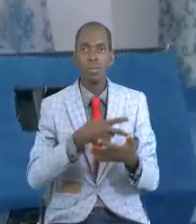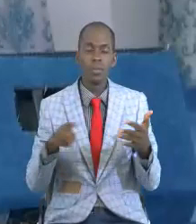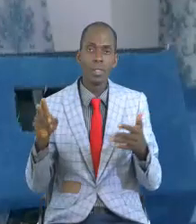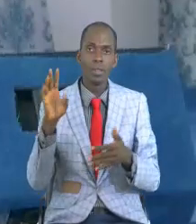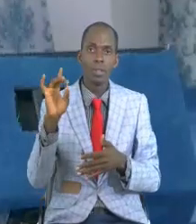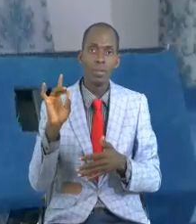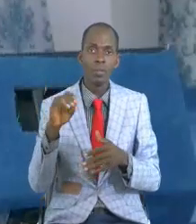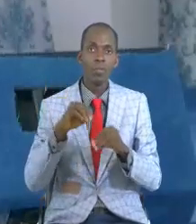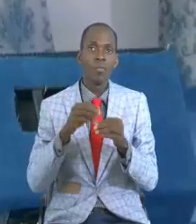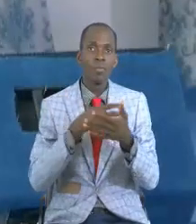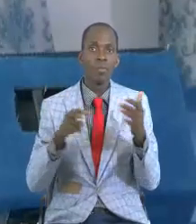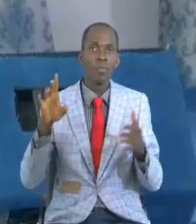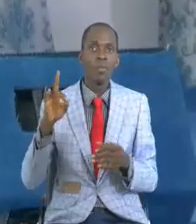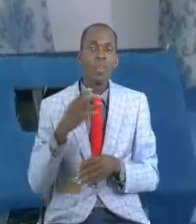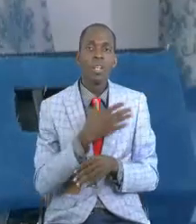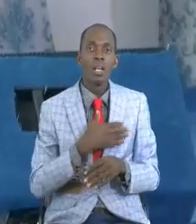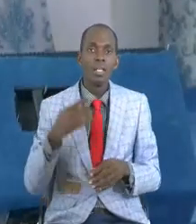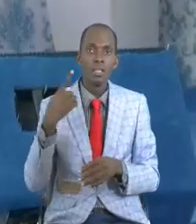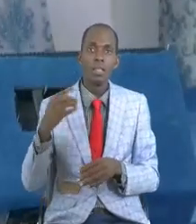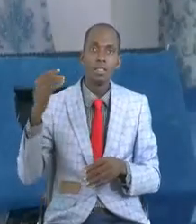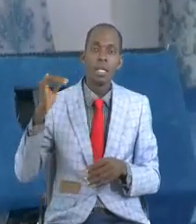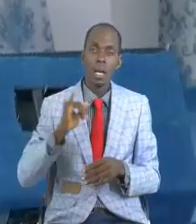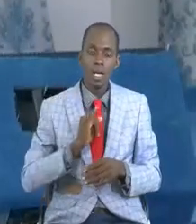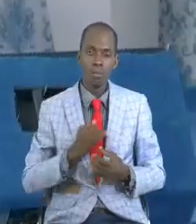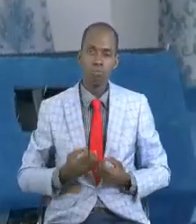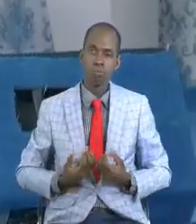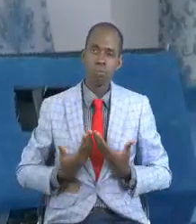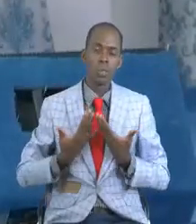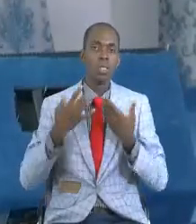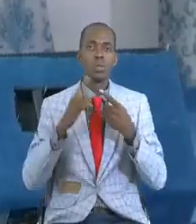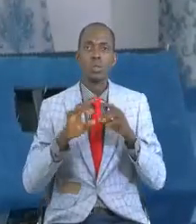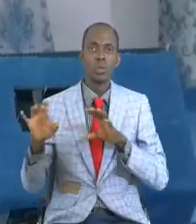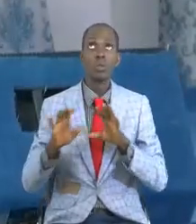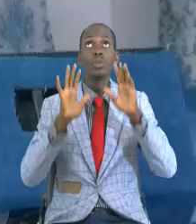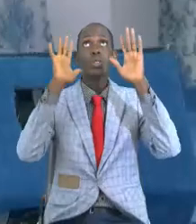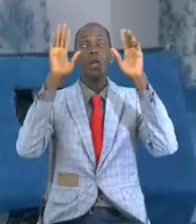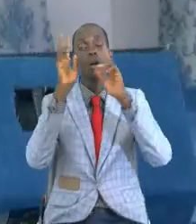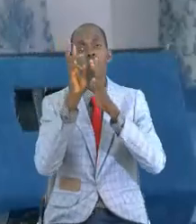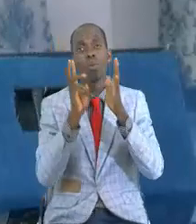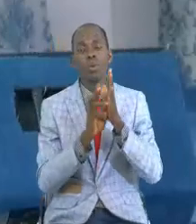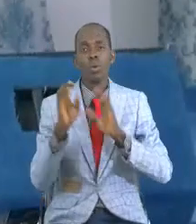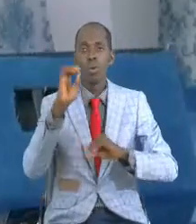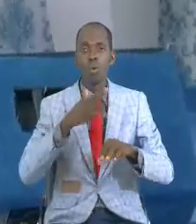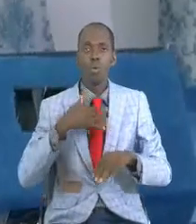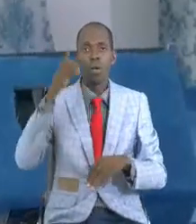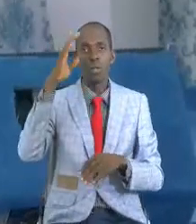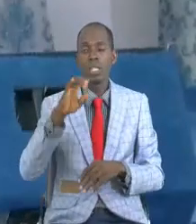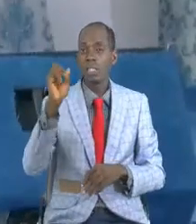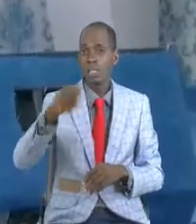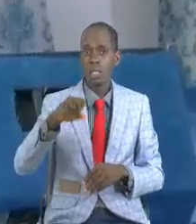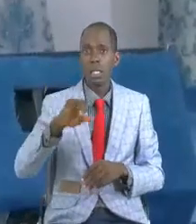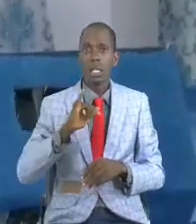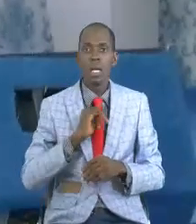verse 8 i delight to do thy will oh my god ye thy law is